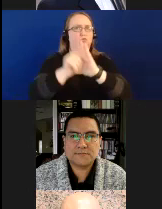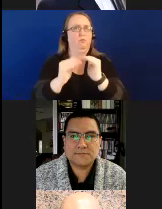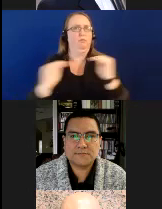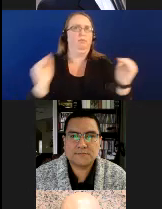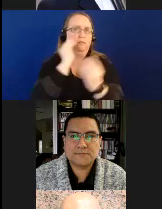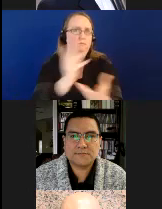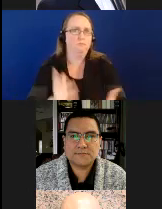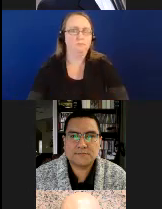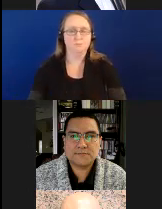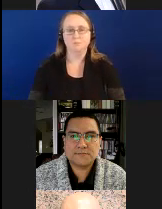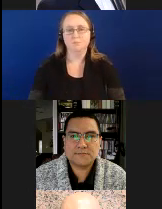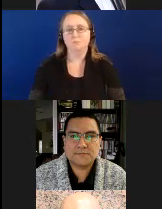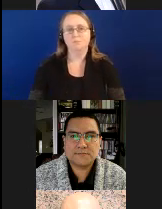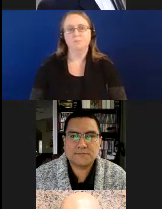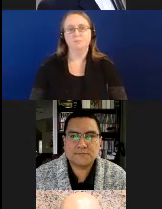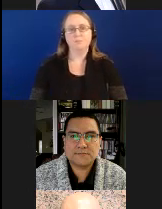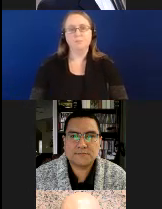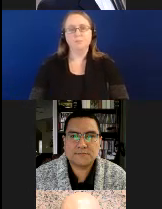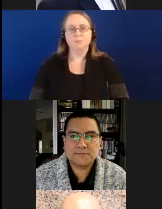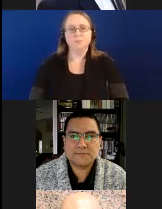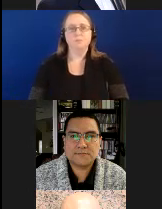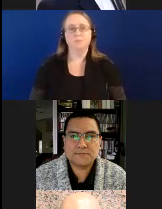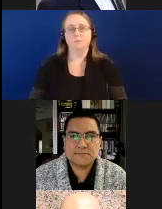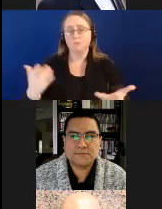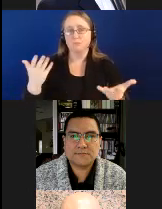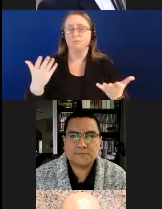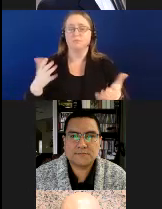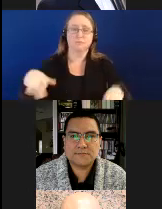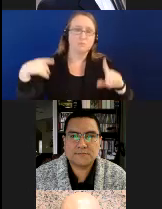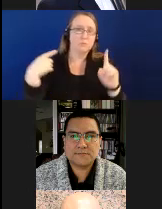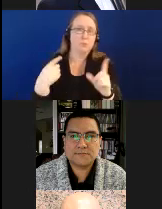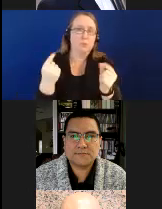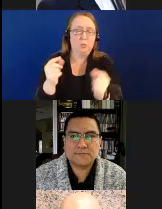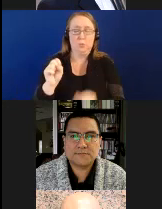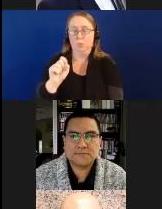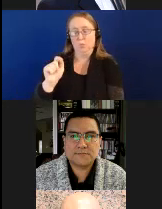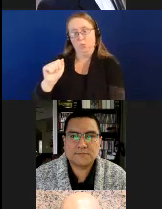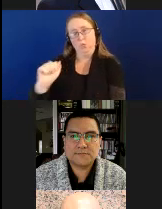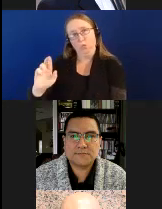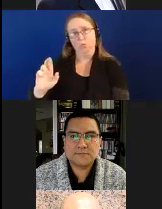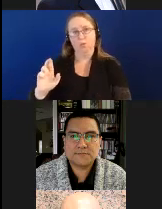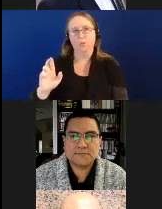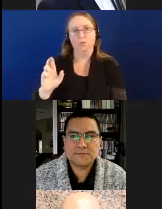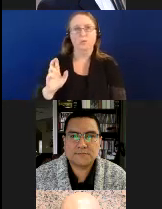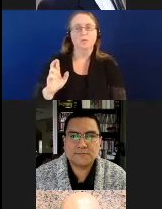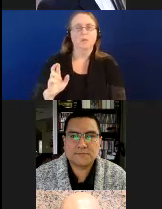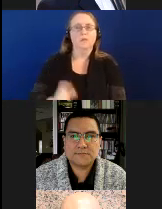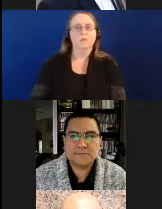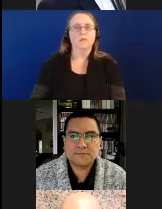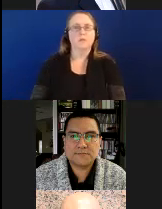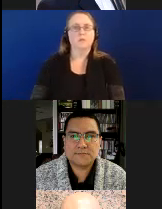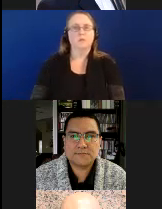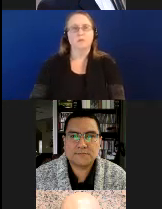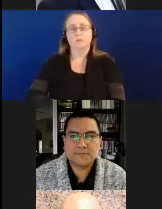content. And so fundamentally, what we're trying to do with STAAR is to make sure that all